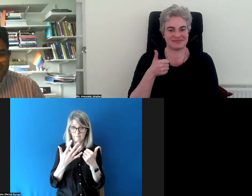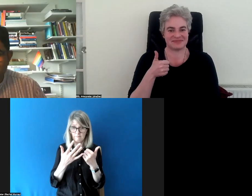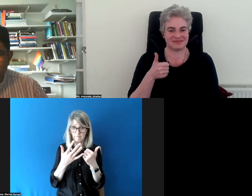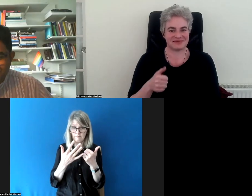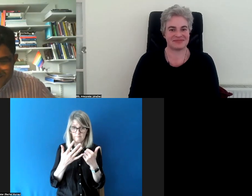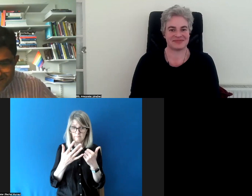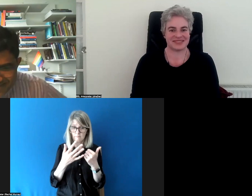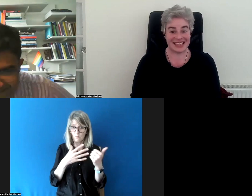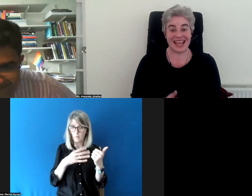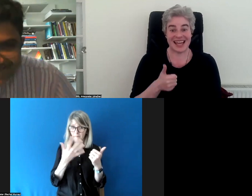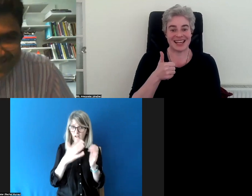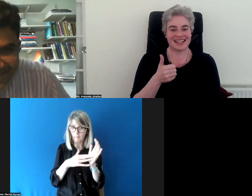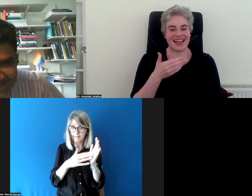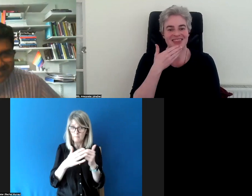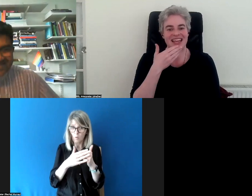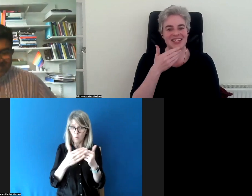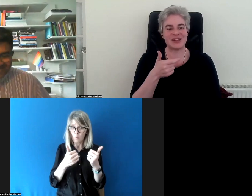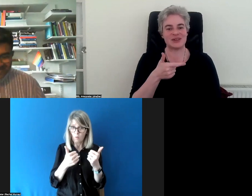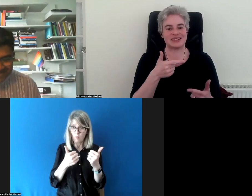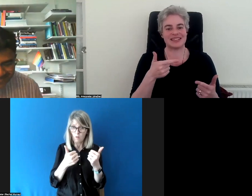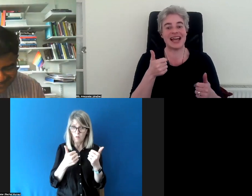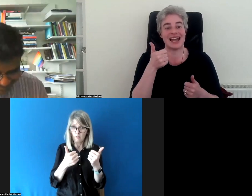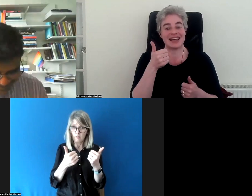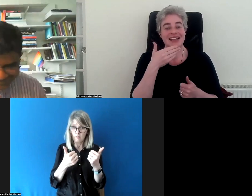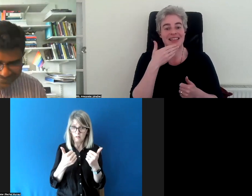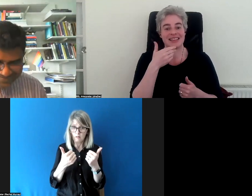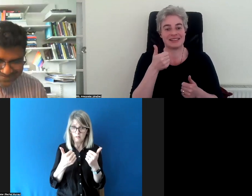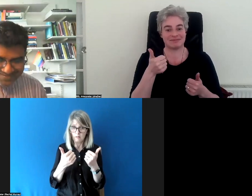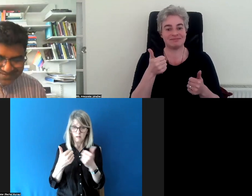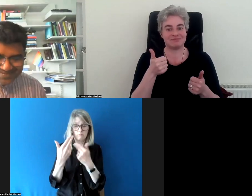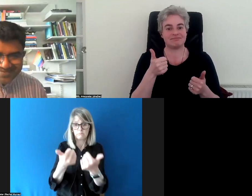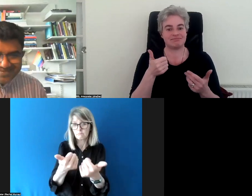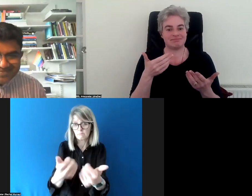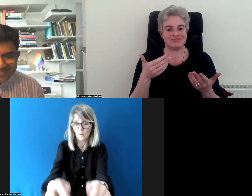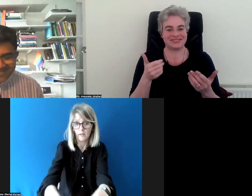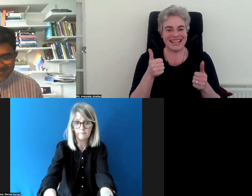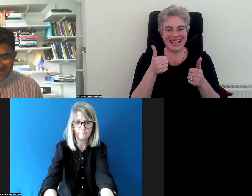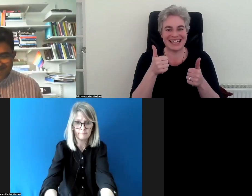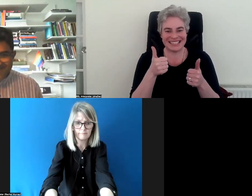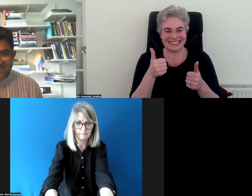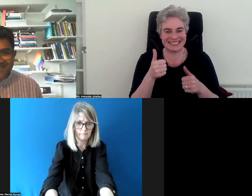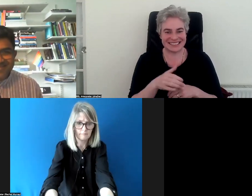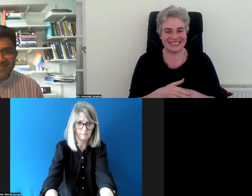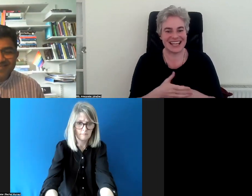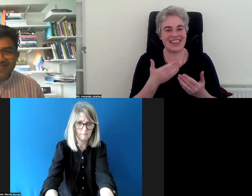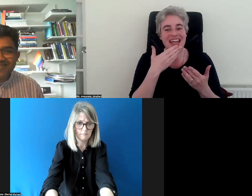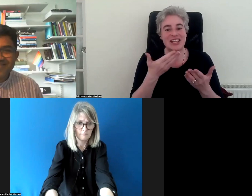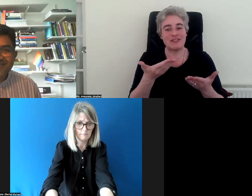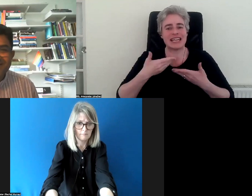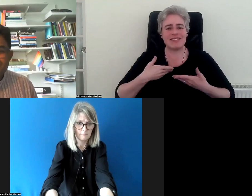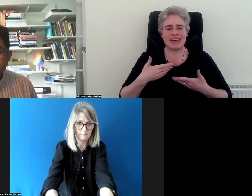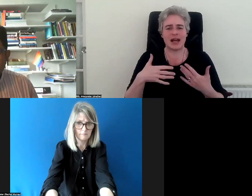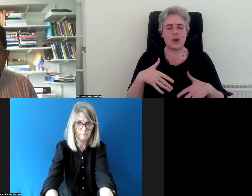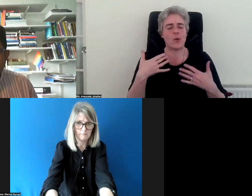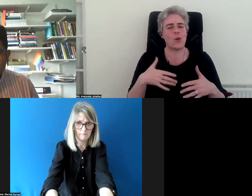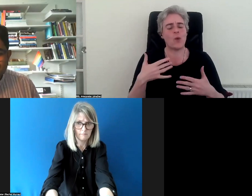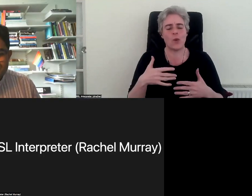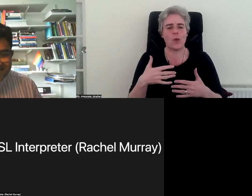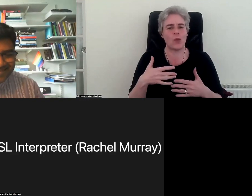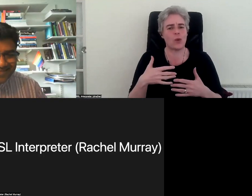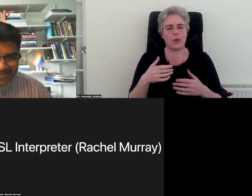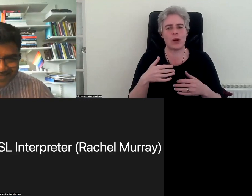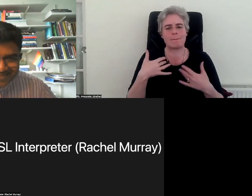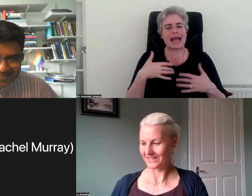Thank you so much, Anderson. Wow, that was fascinating. Thank you for giving us such an amazing kind of whistle-stop tour of